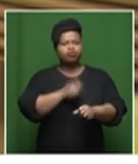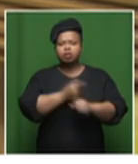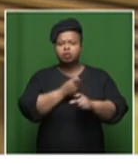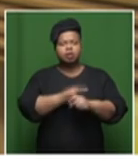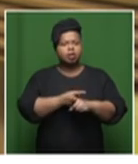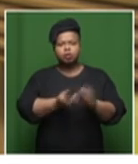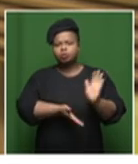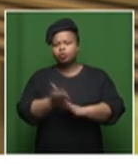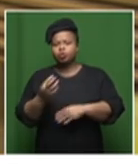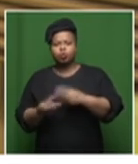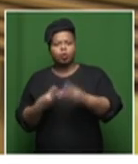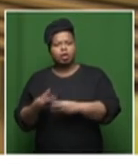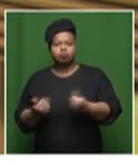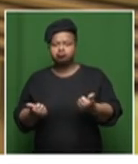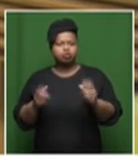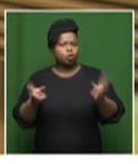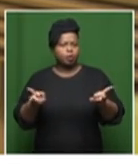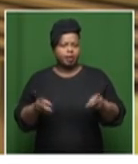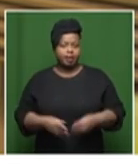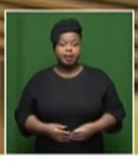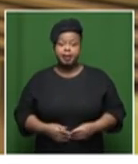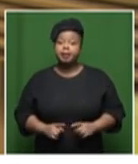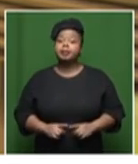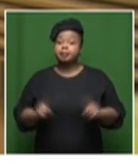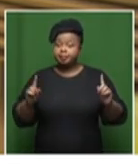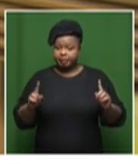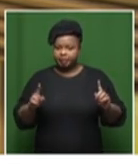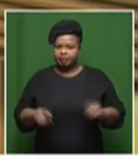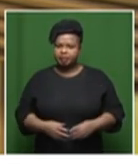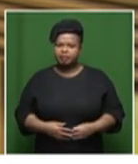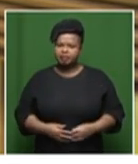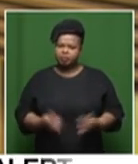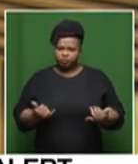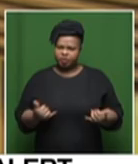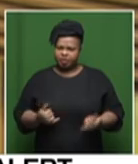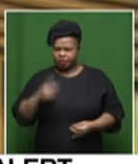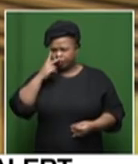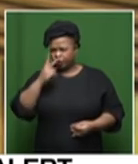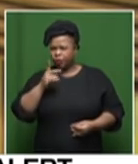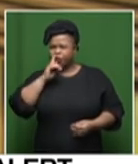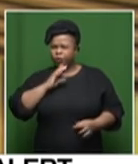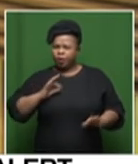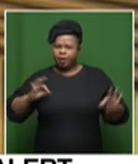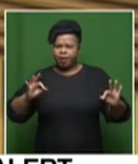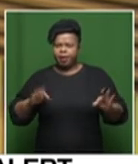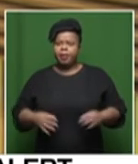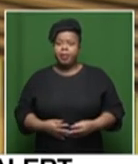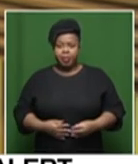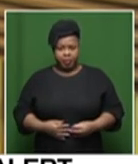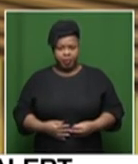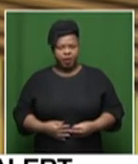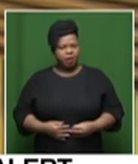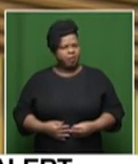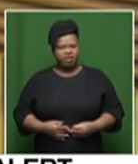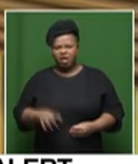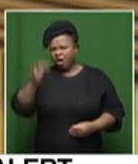way to work. And but I have to say that today, even though it seems like a very quiet day, there isn't